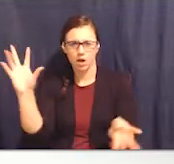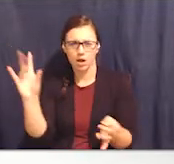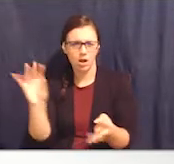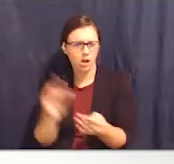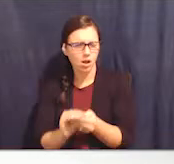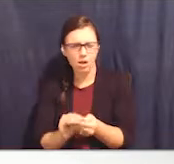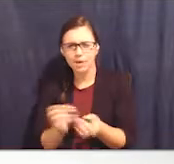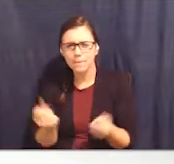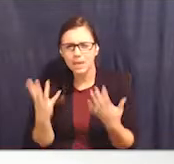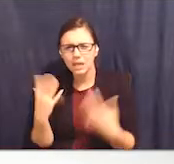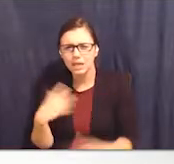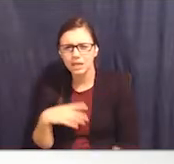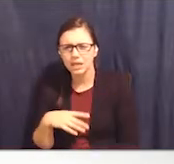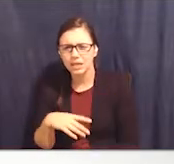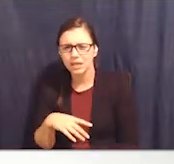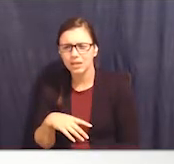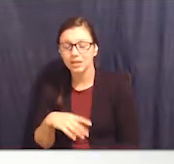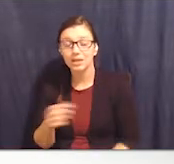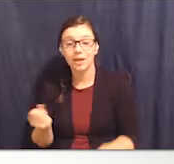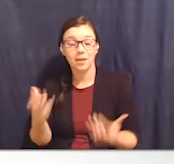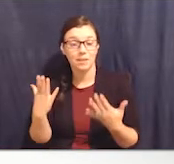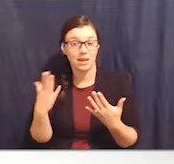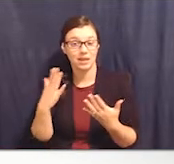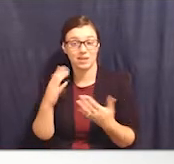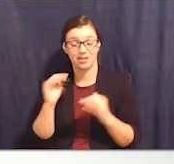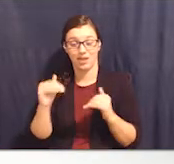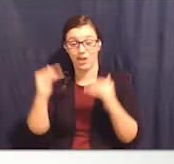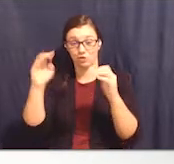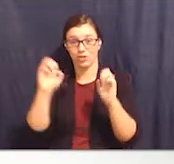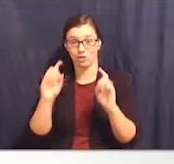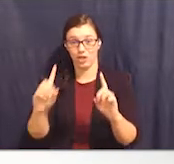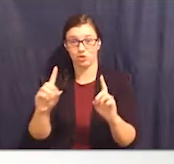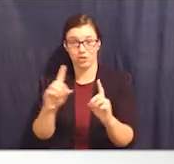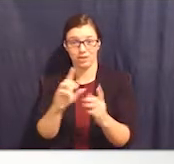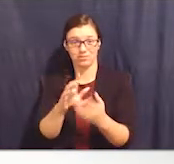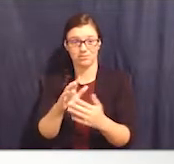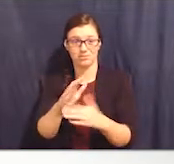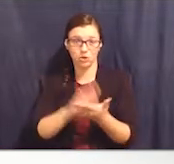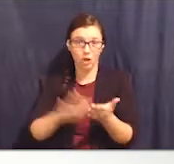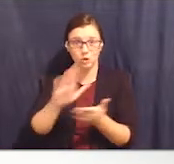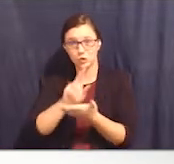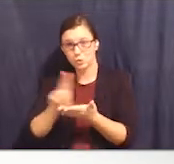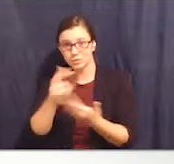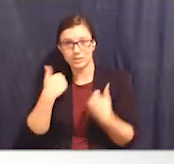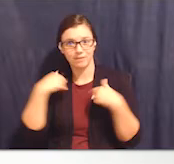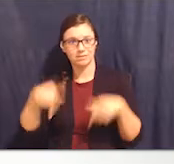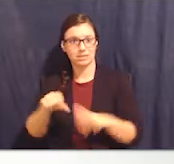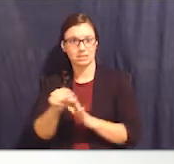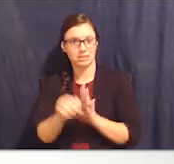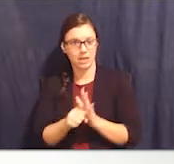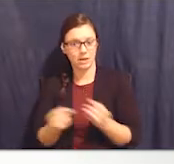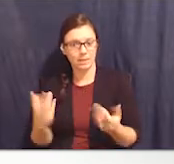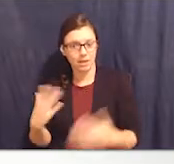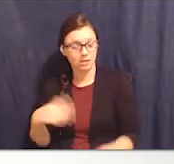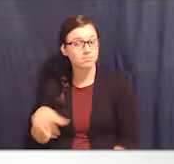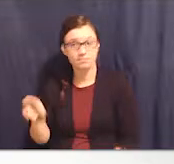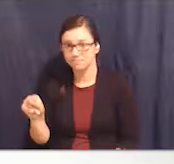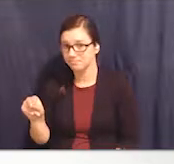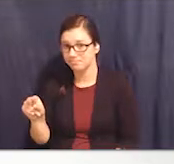28, they call them, 28 state colleges, and of course many of them have multiple campuses. And then there's technical colleges, and I think